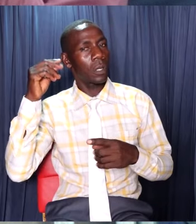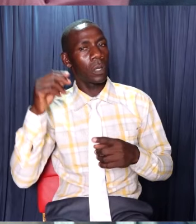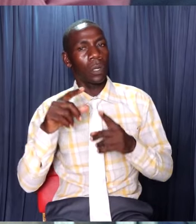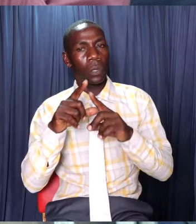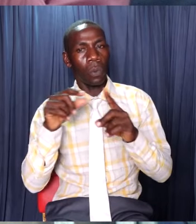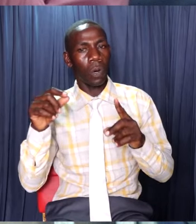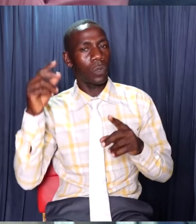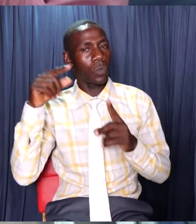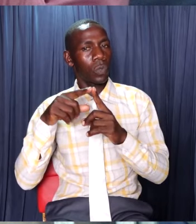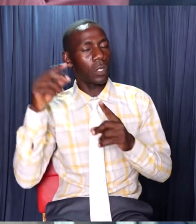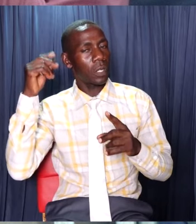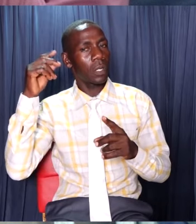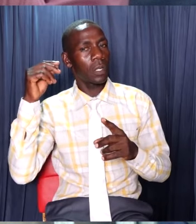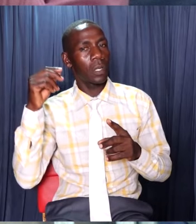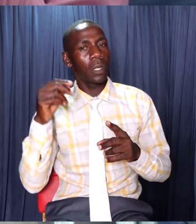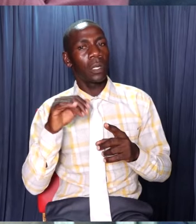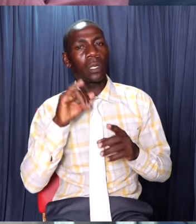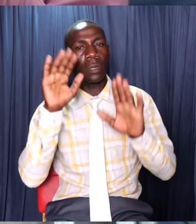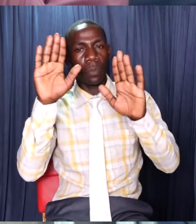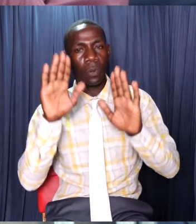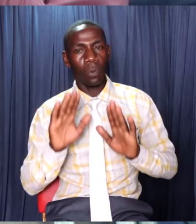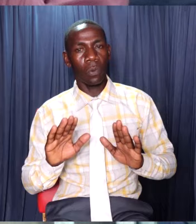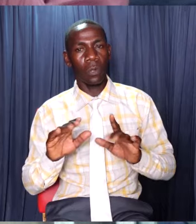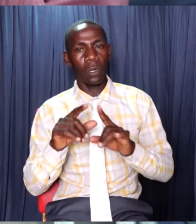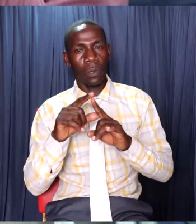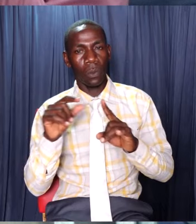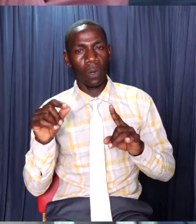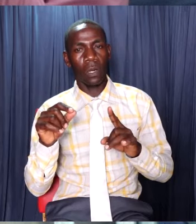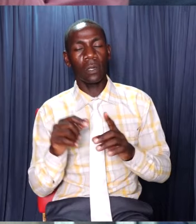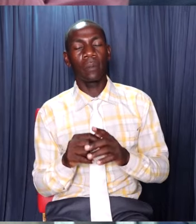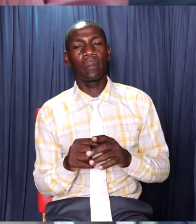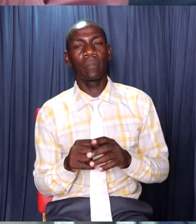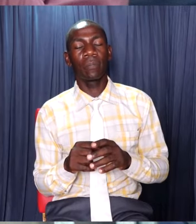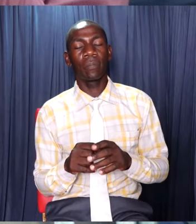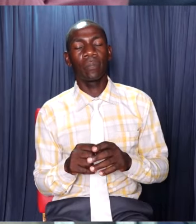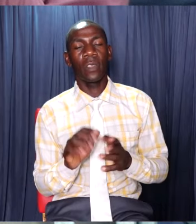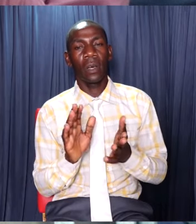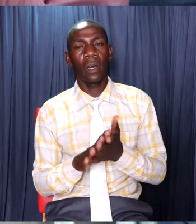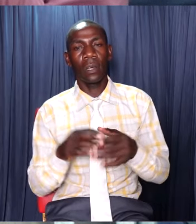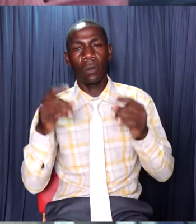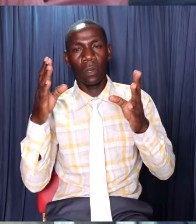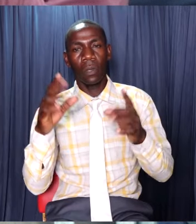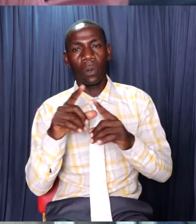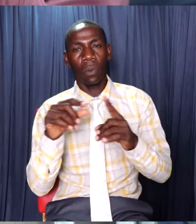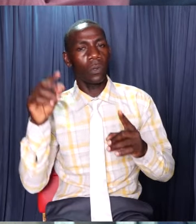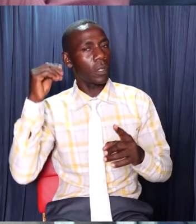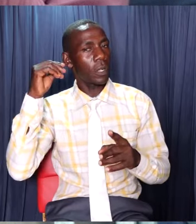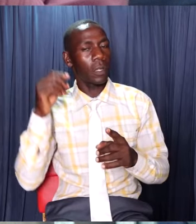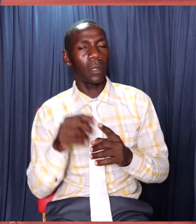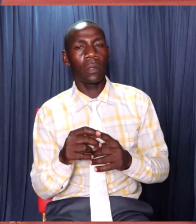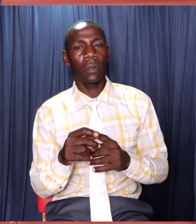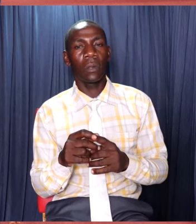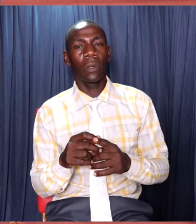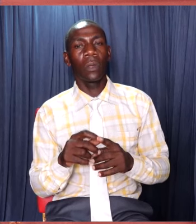neno kusikiliza. And the word listening. Ni neno muhimu sana. Is a very huge Hallelujah. Factor indeed. Hallelujah. Neno kusikiliza. The word